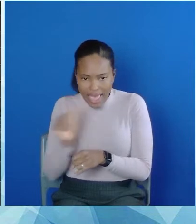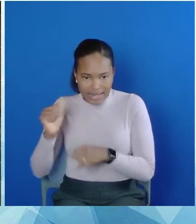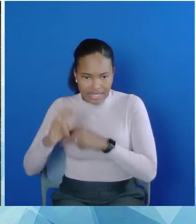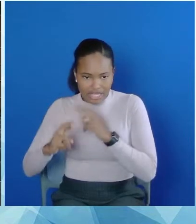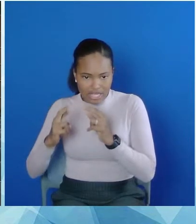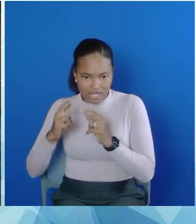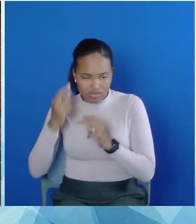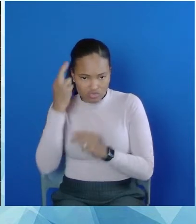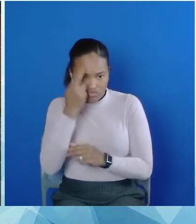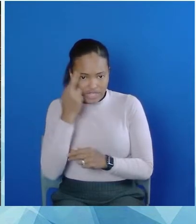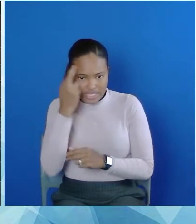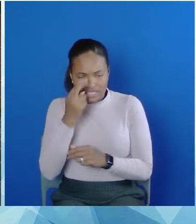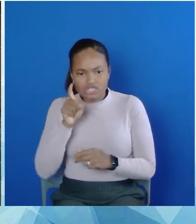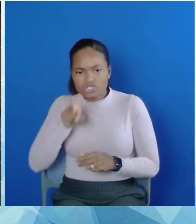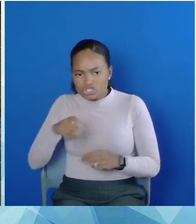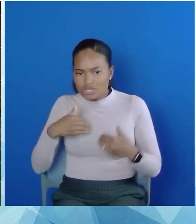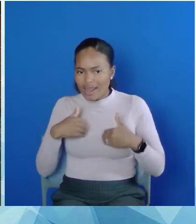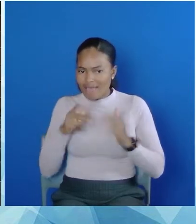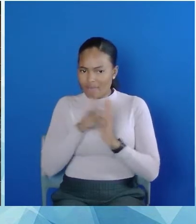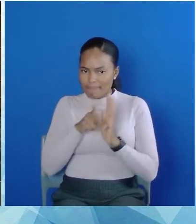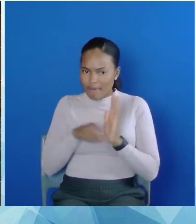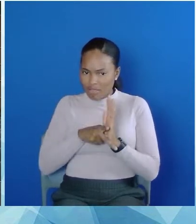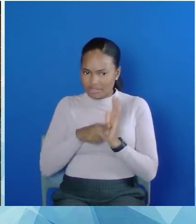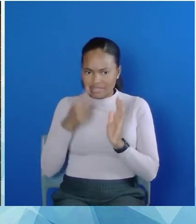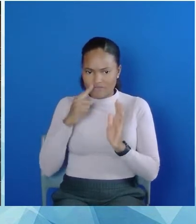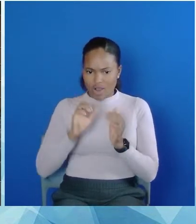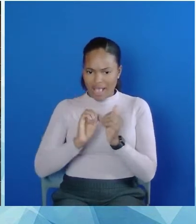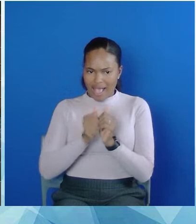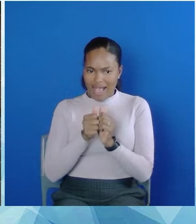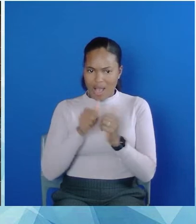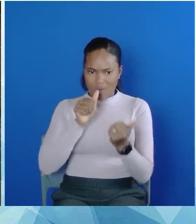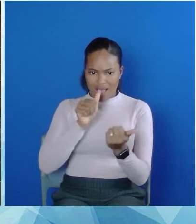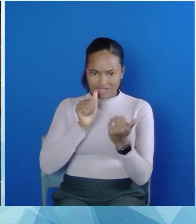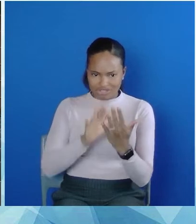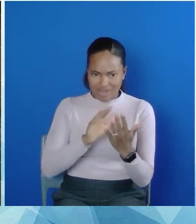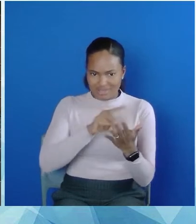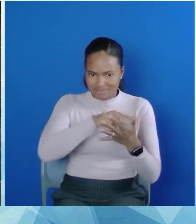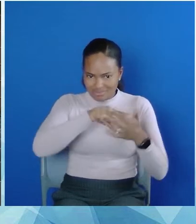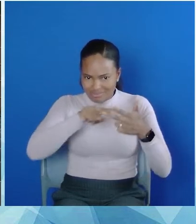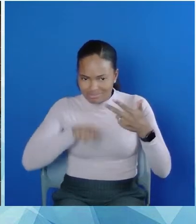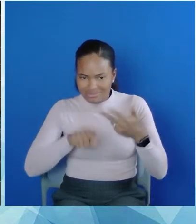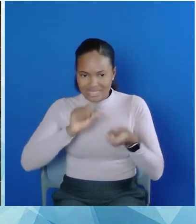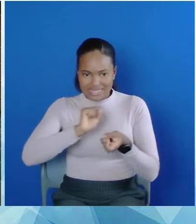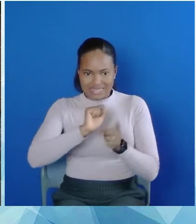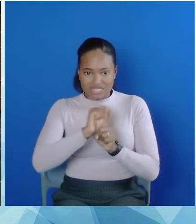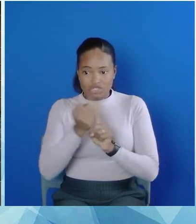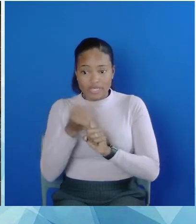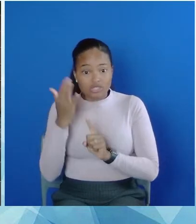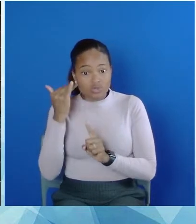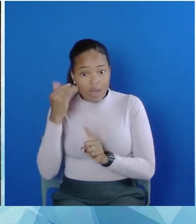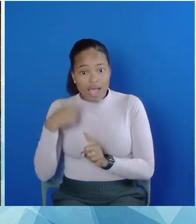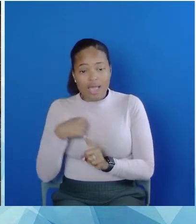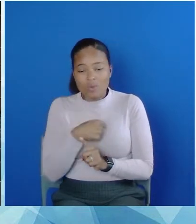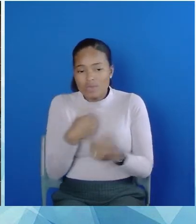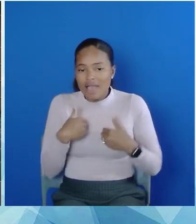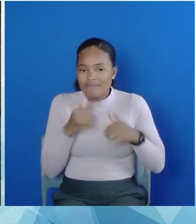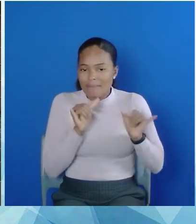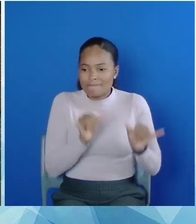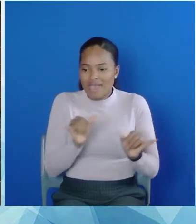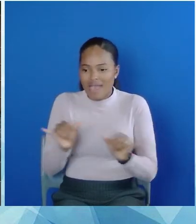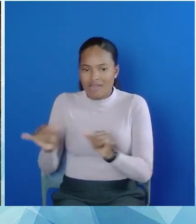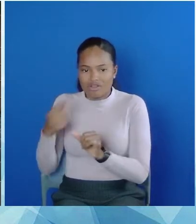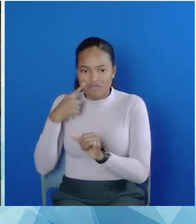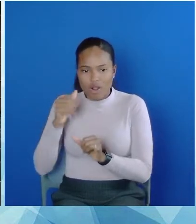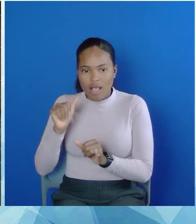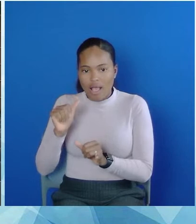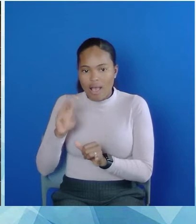on how to address those kinds of situations, because we have a pattern of abuse. We're taking advantage of the lack of policy, where we need to